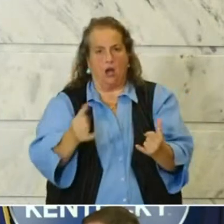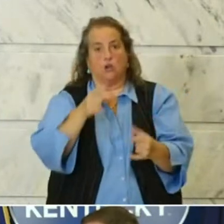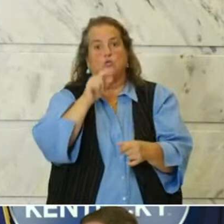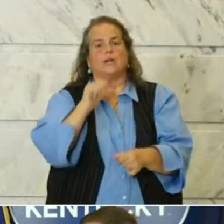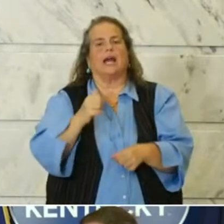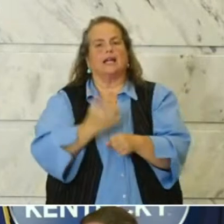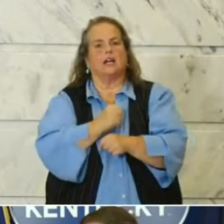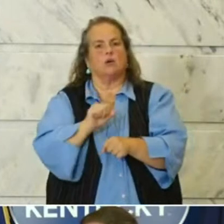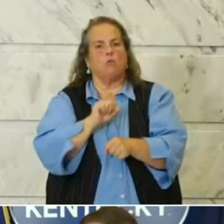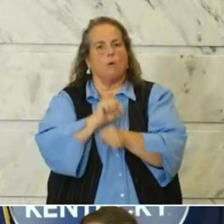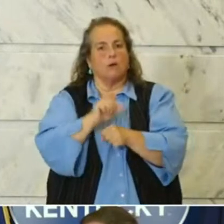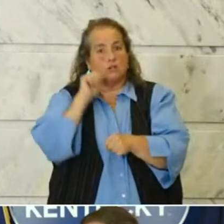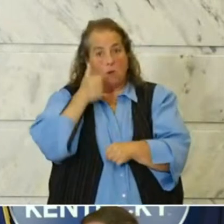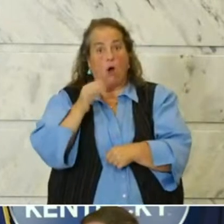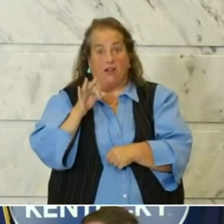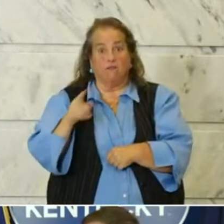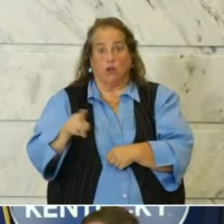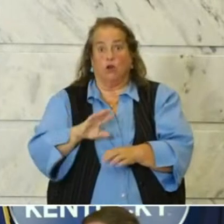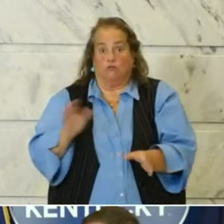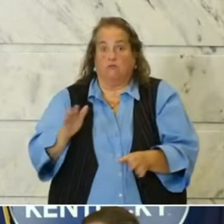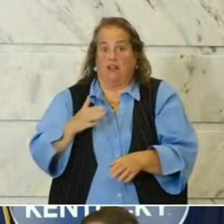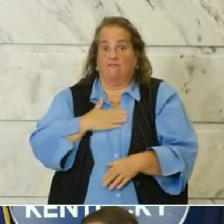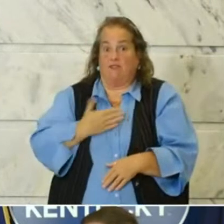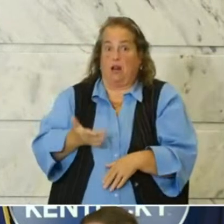can schedule these online at